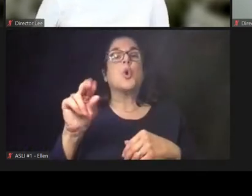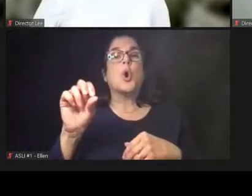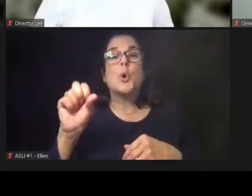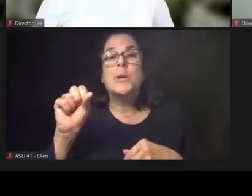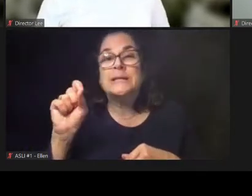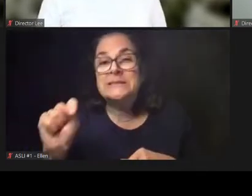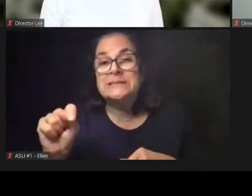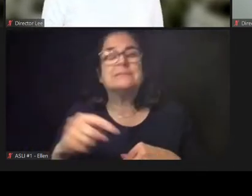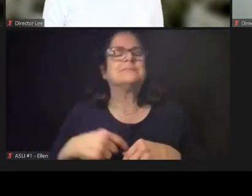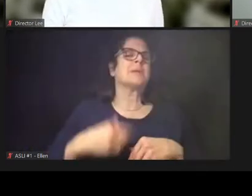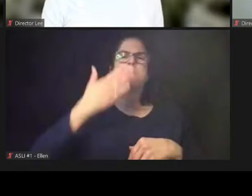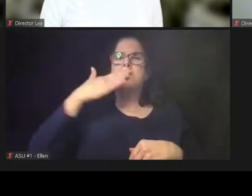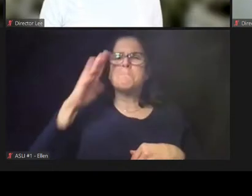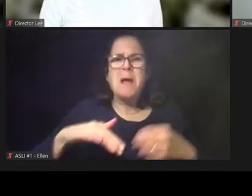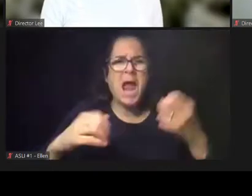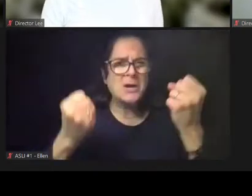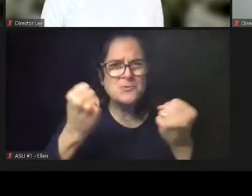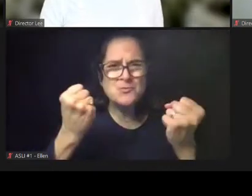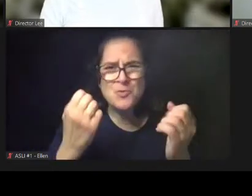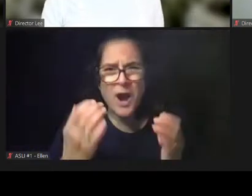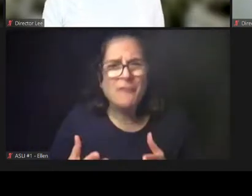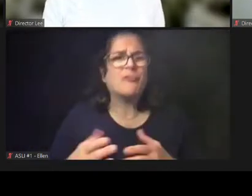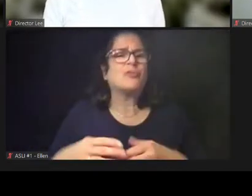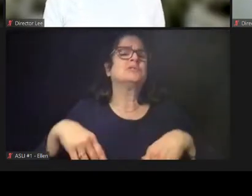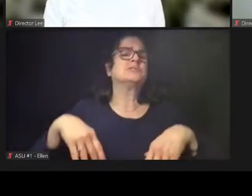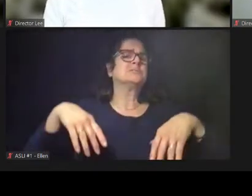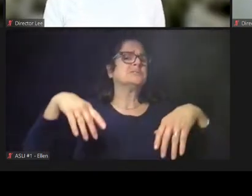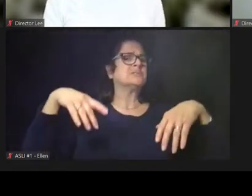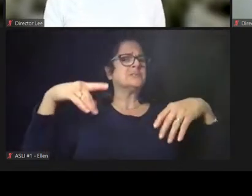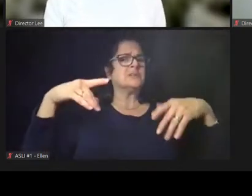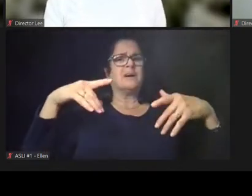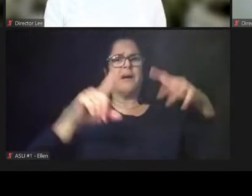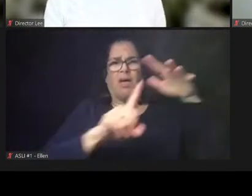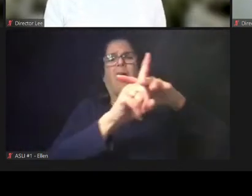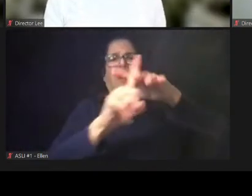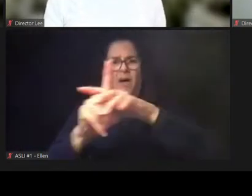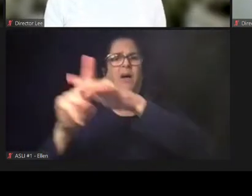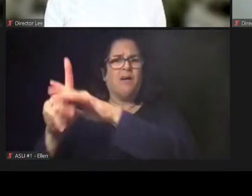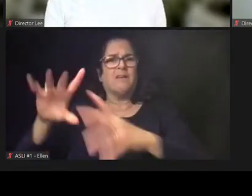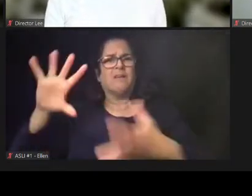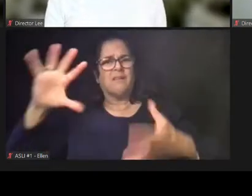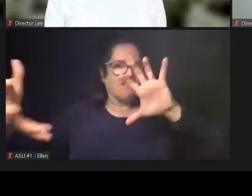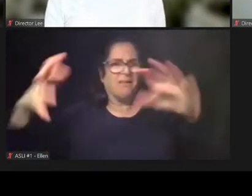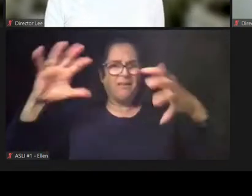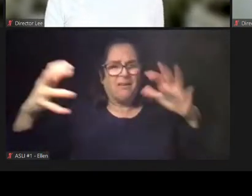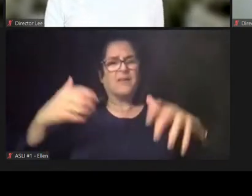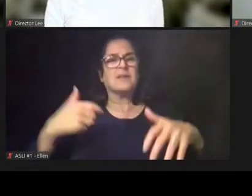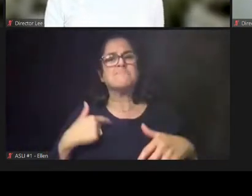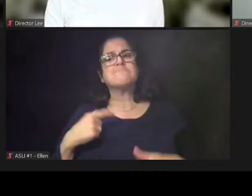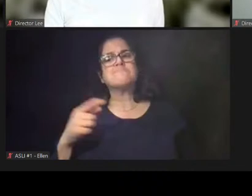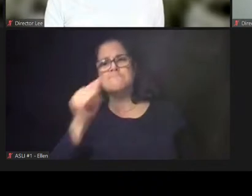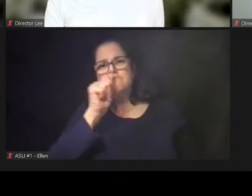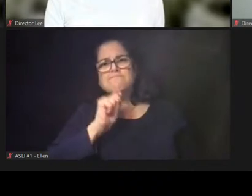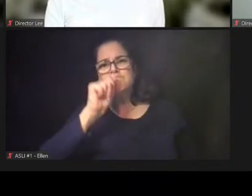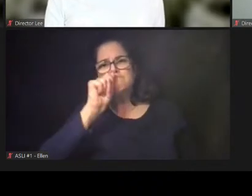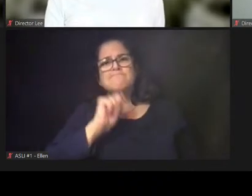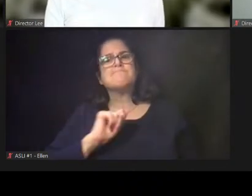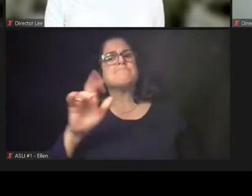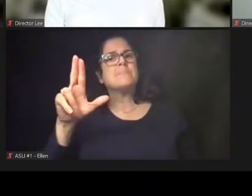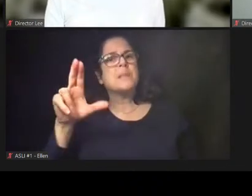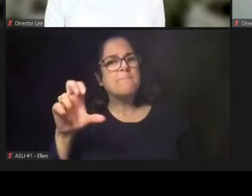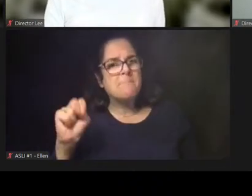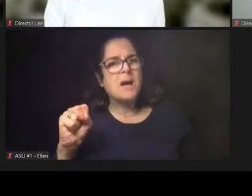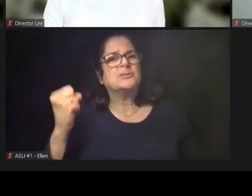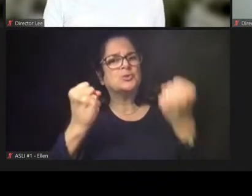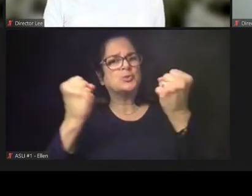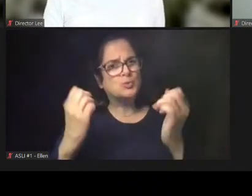trucks, and the thoughtless pedestrians they encounter every day. I got my lost cell phone back because a bus